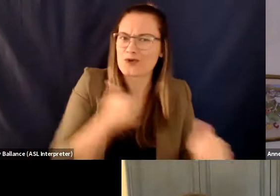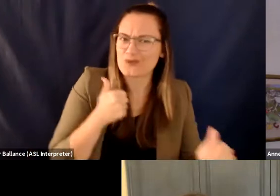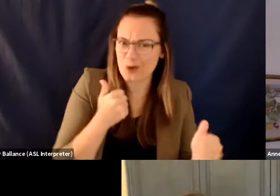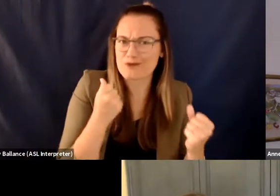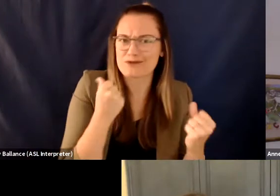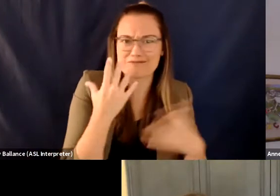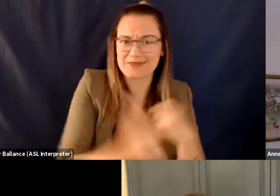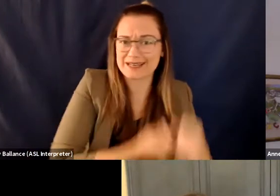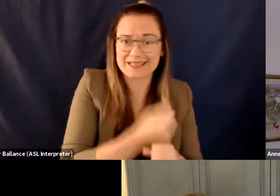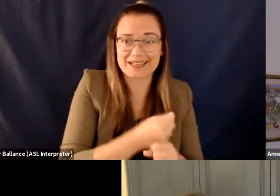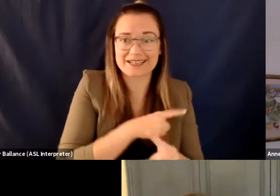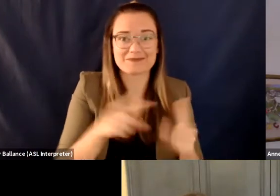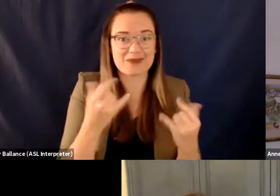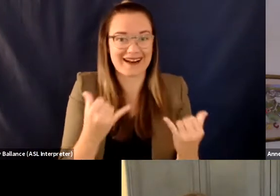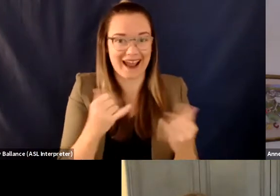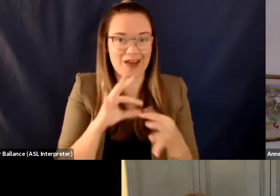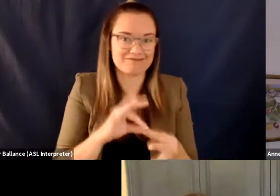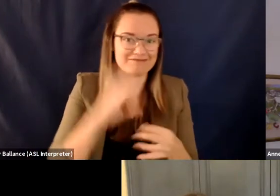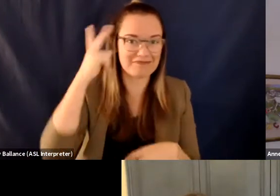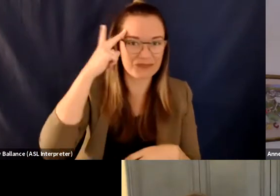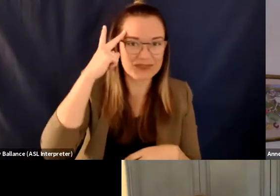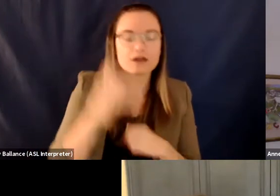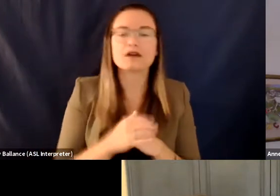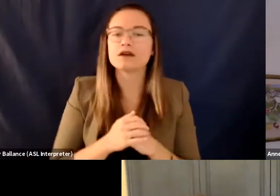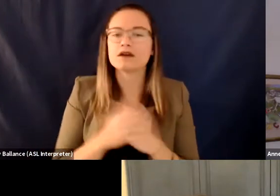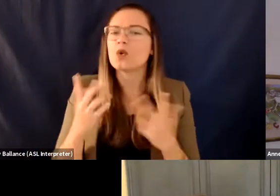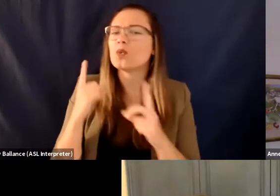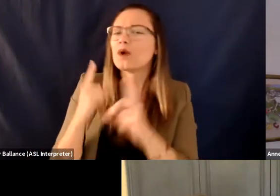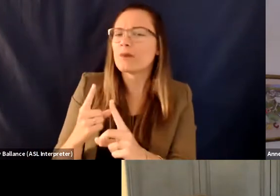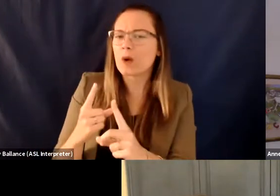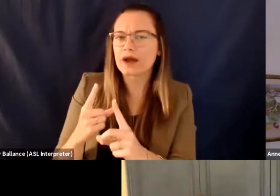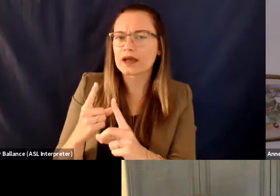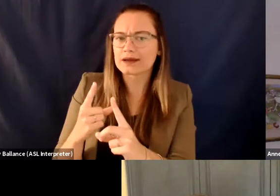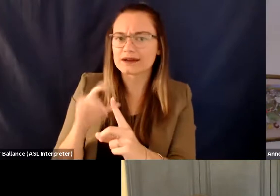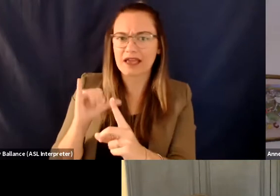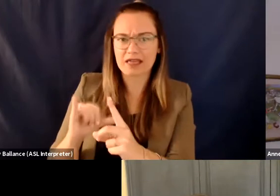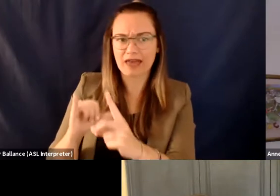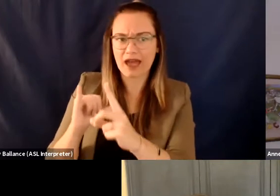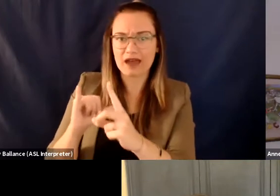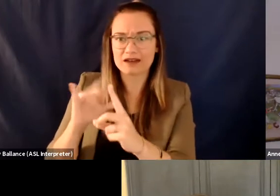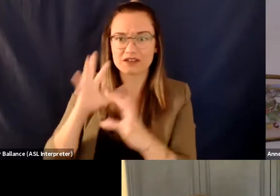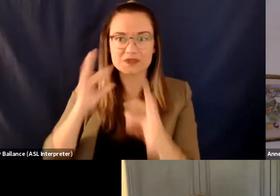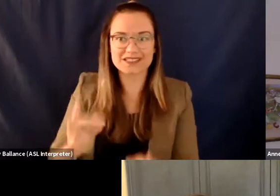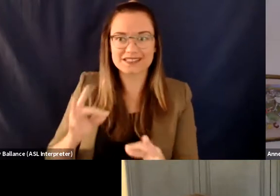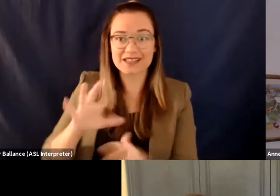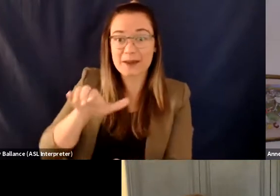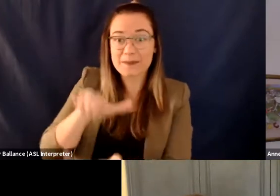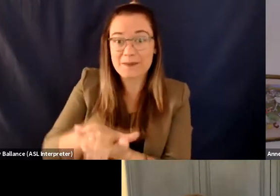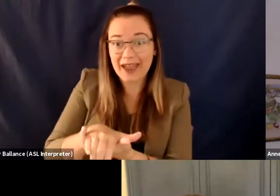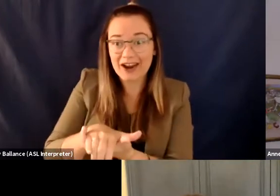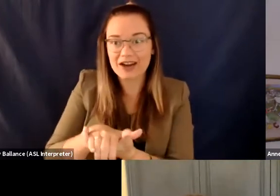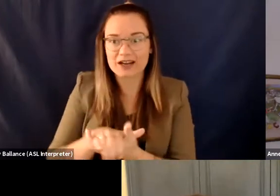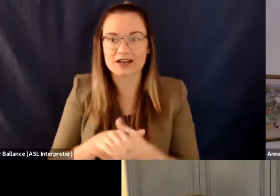time. At what point in your trajectory did you actually decide that you should get married?